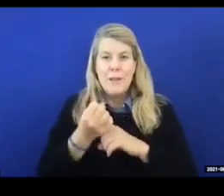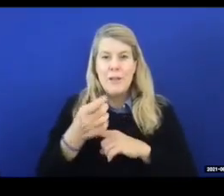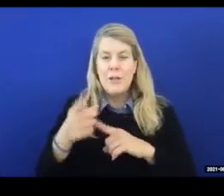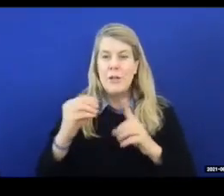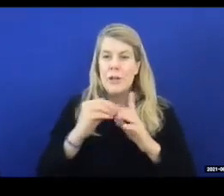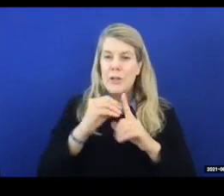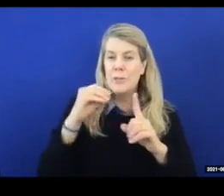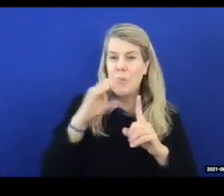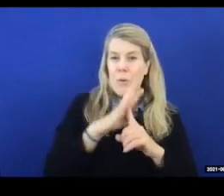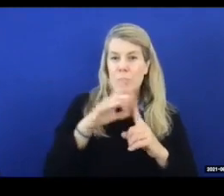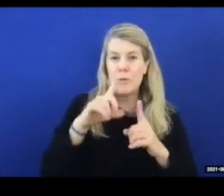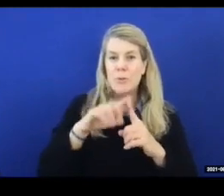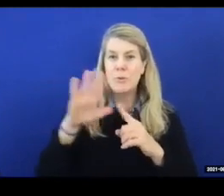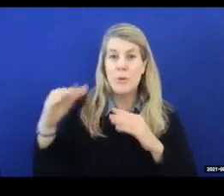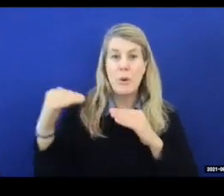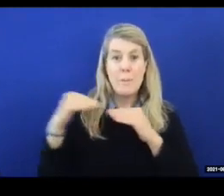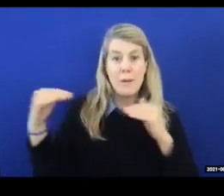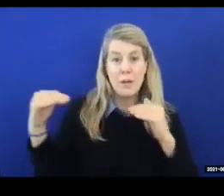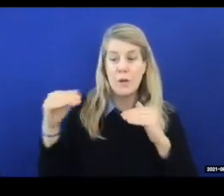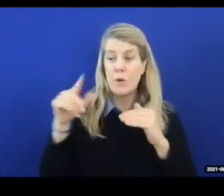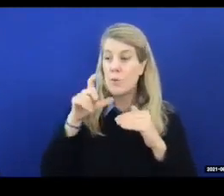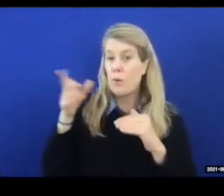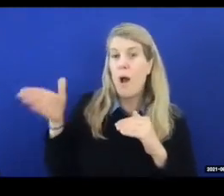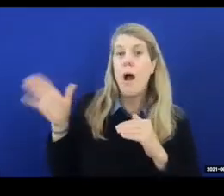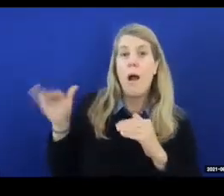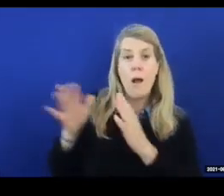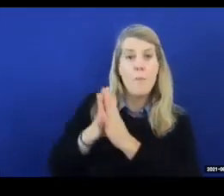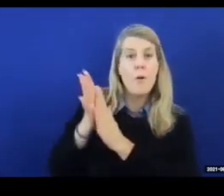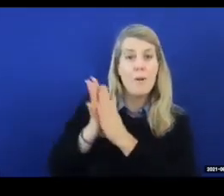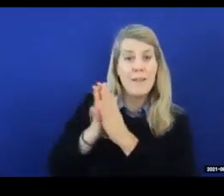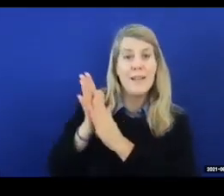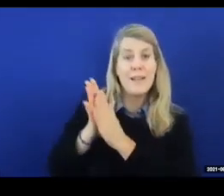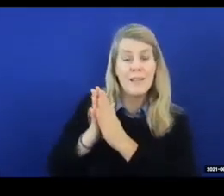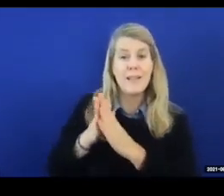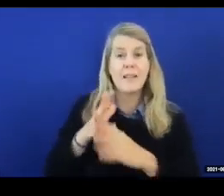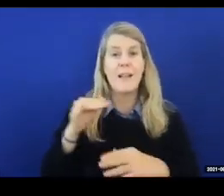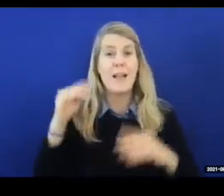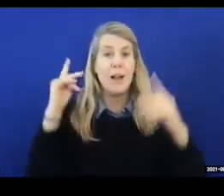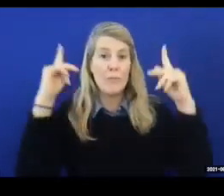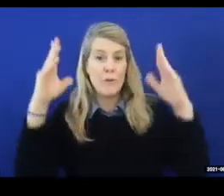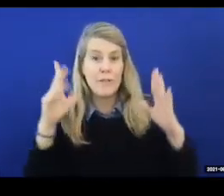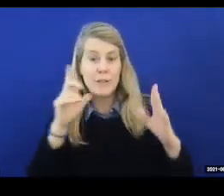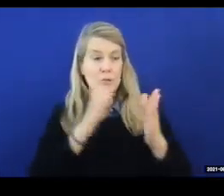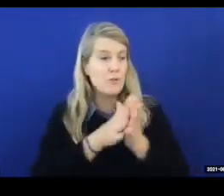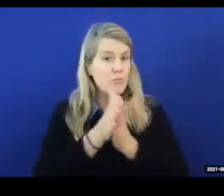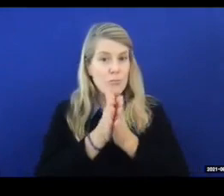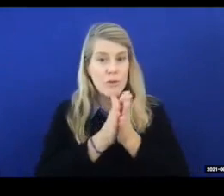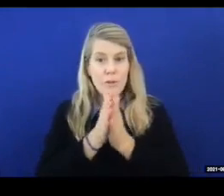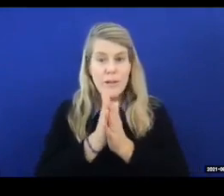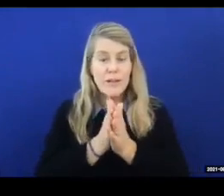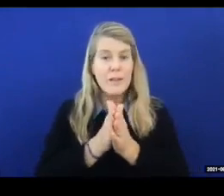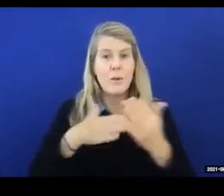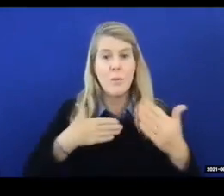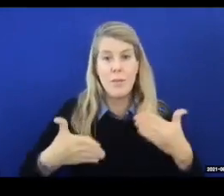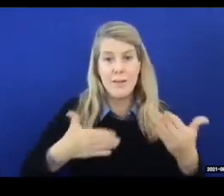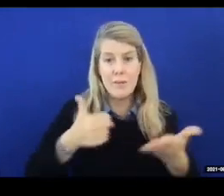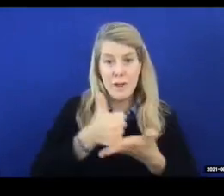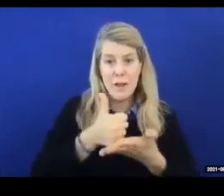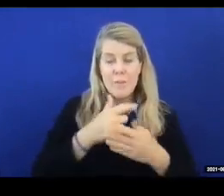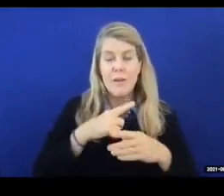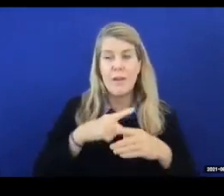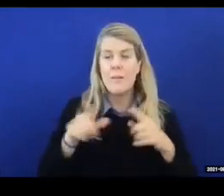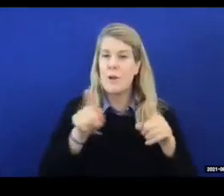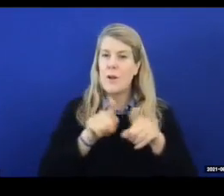not only are you exposed to the peers that are motivated like you and the professors that are motivated and willing to help you,